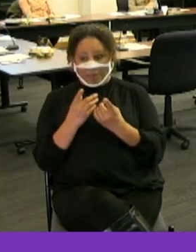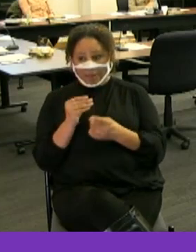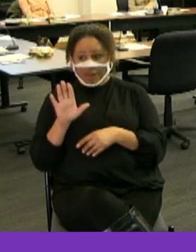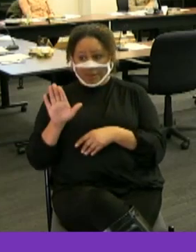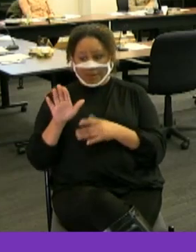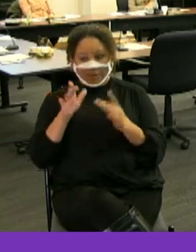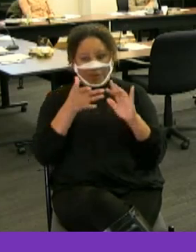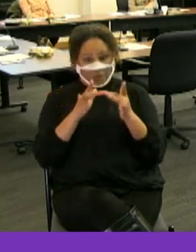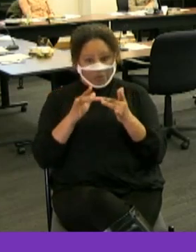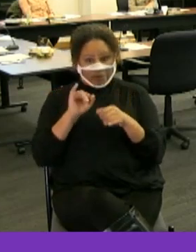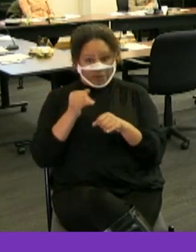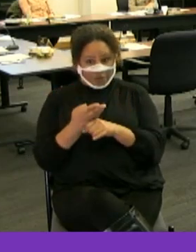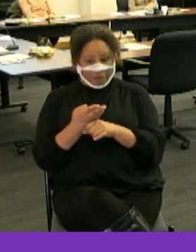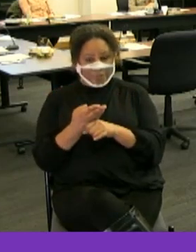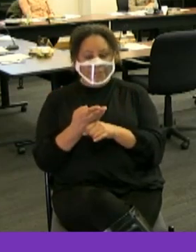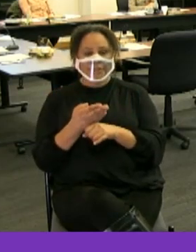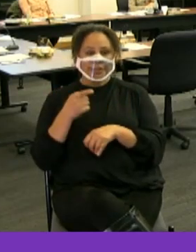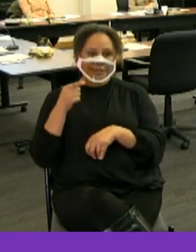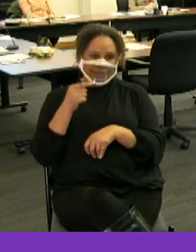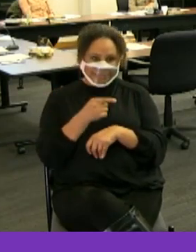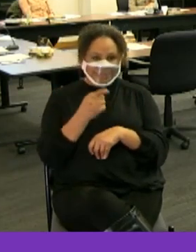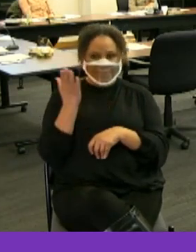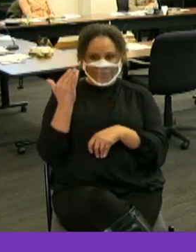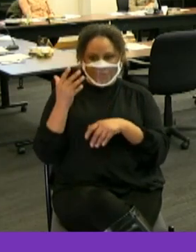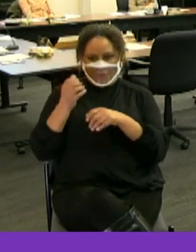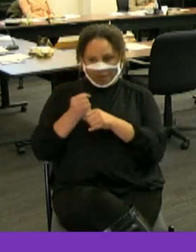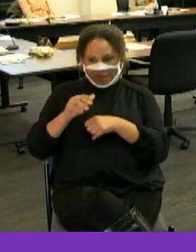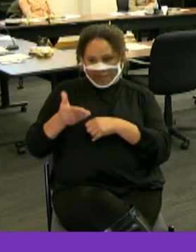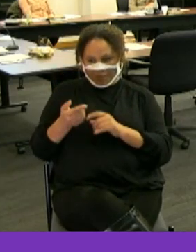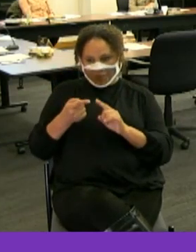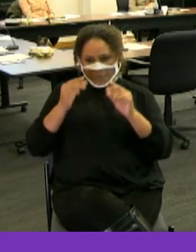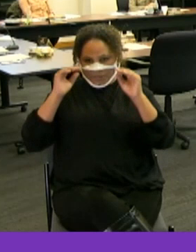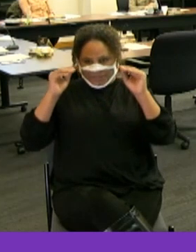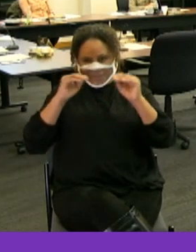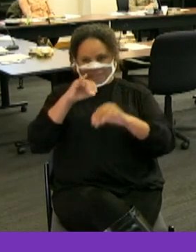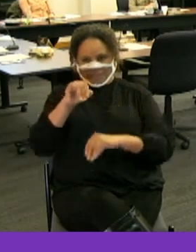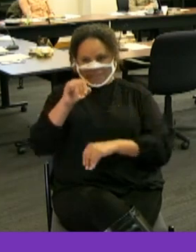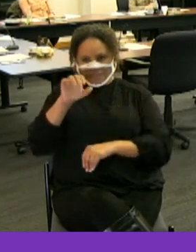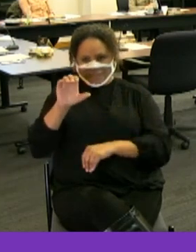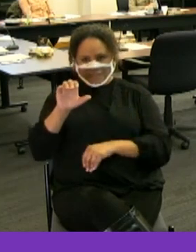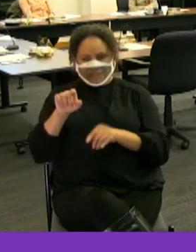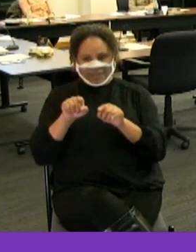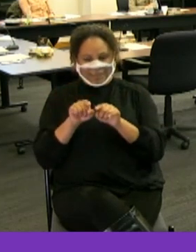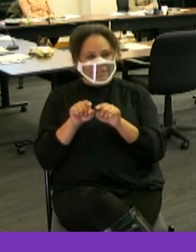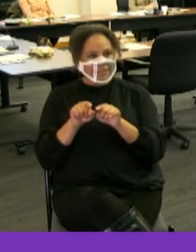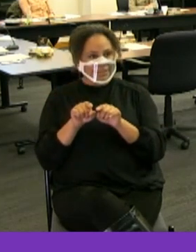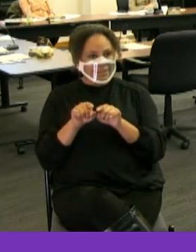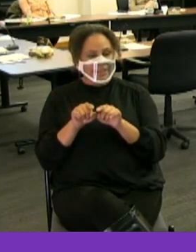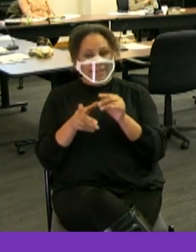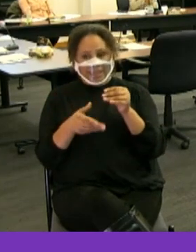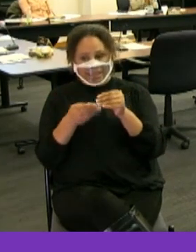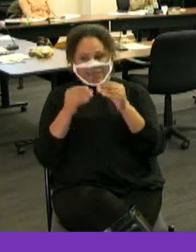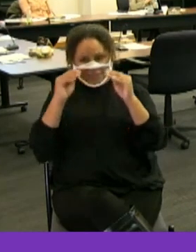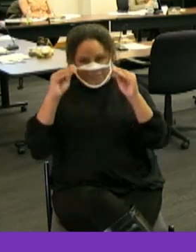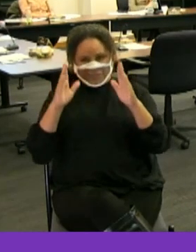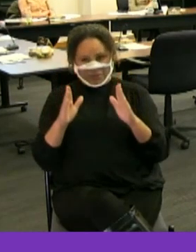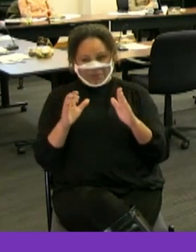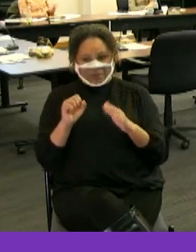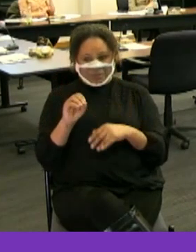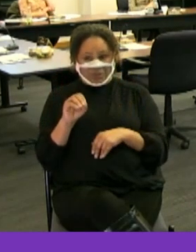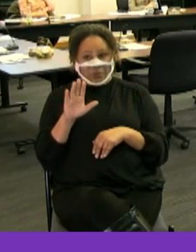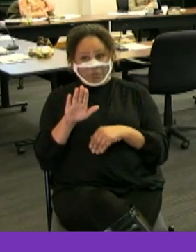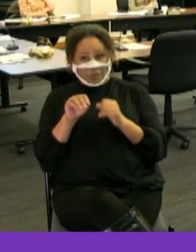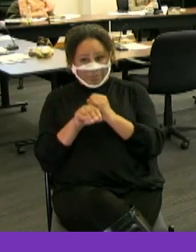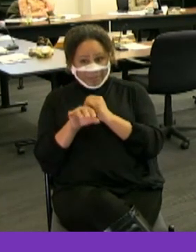outreach for jobs, actually she received an invitation to teach at JJC as an adjunct instructor. So your